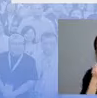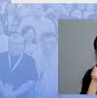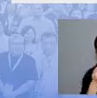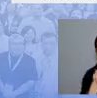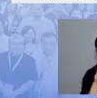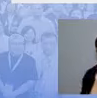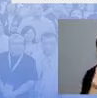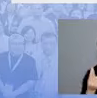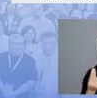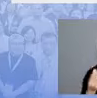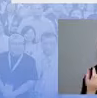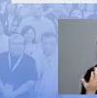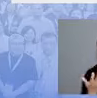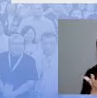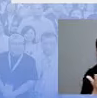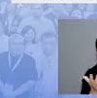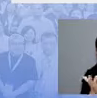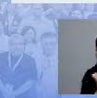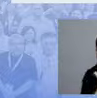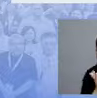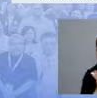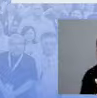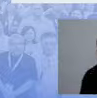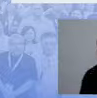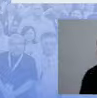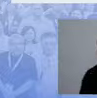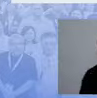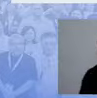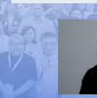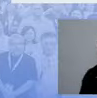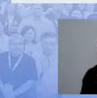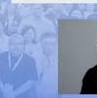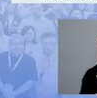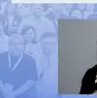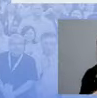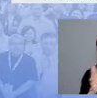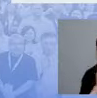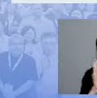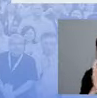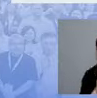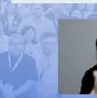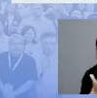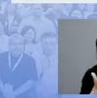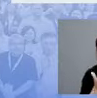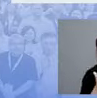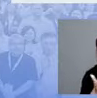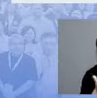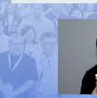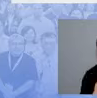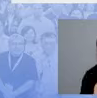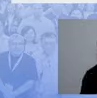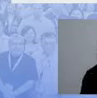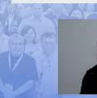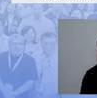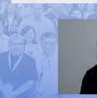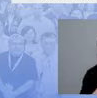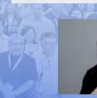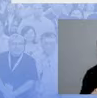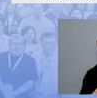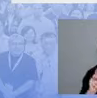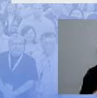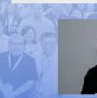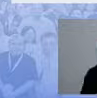here will be taken up as a lesson to the policy the drafters at the parliament and also ministry.